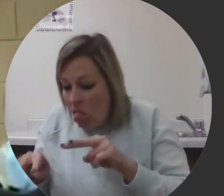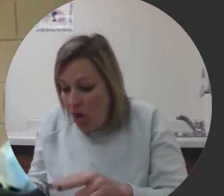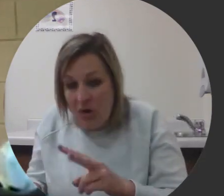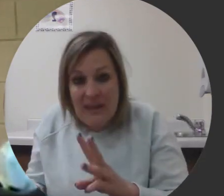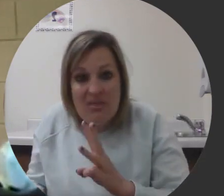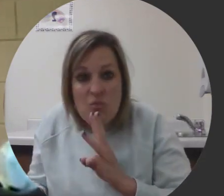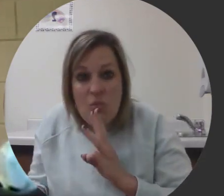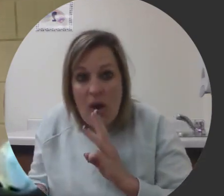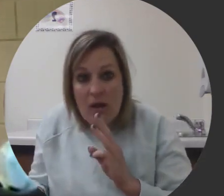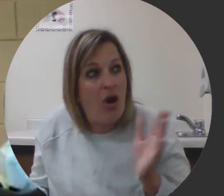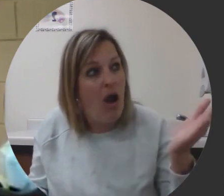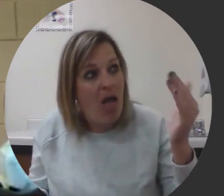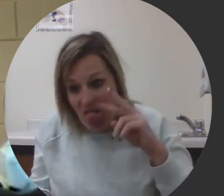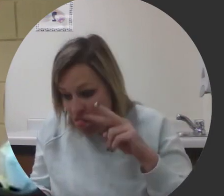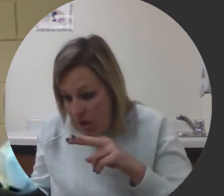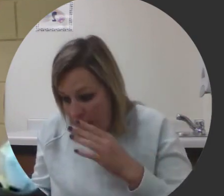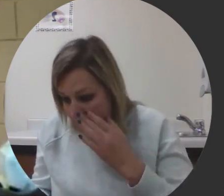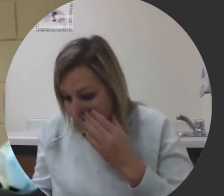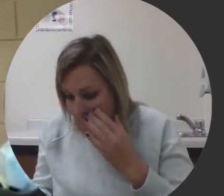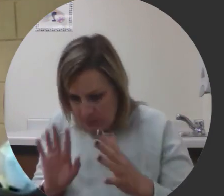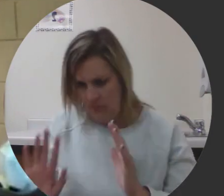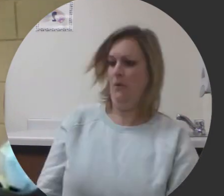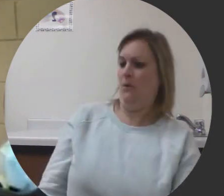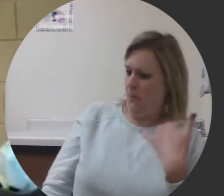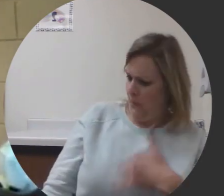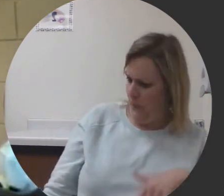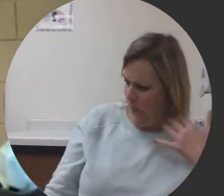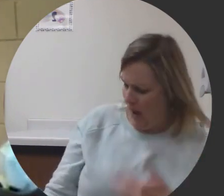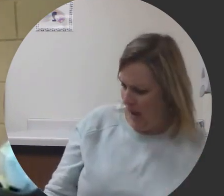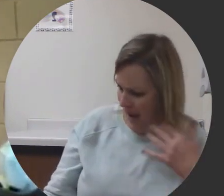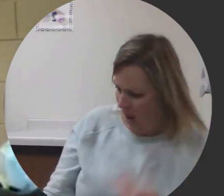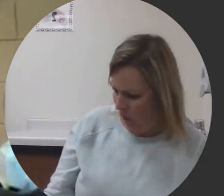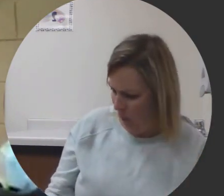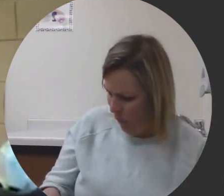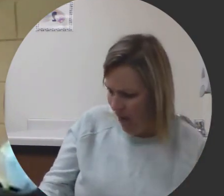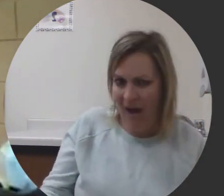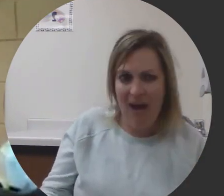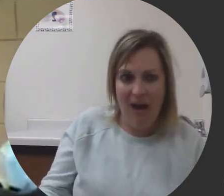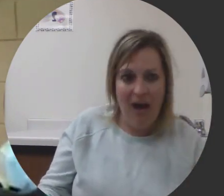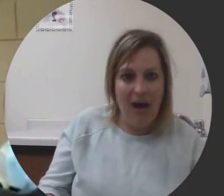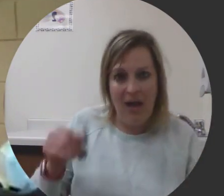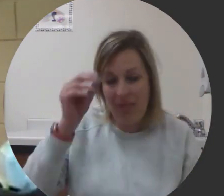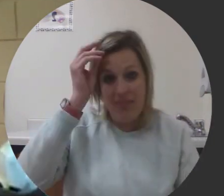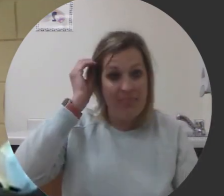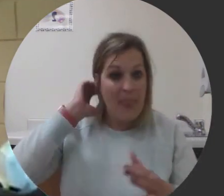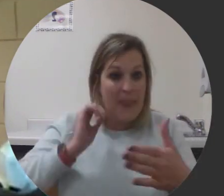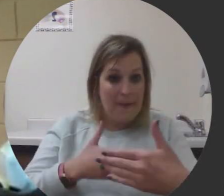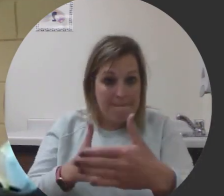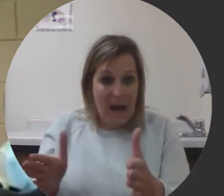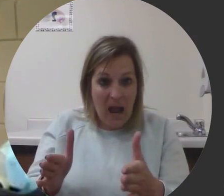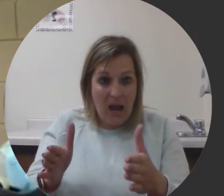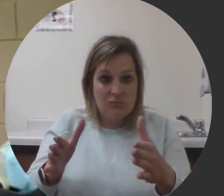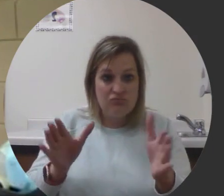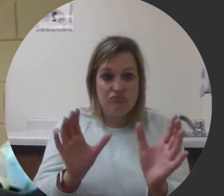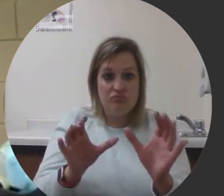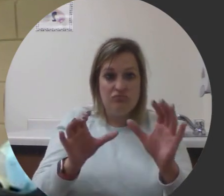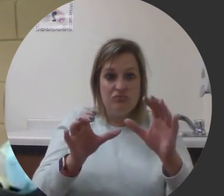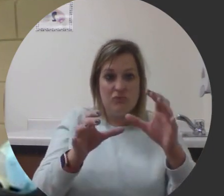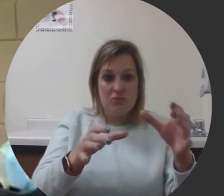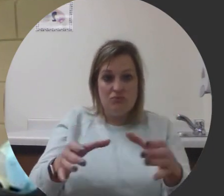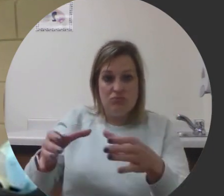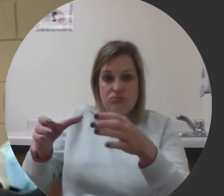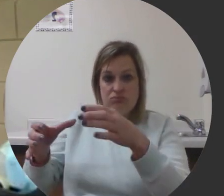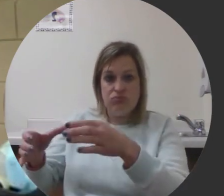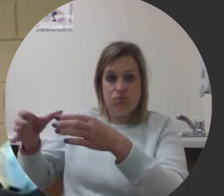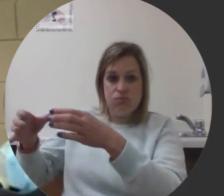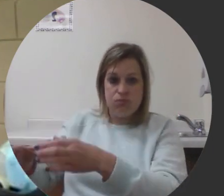said Kirsty. Shiver my timbers, said Angus. The giant mermaid's purse lay on the bottom at the plug hole end